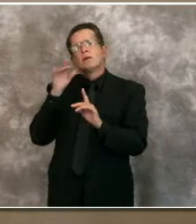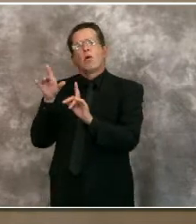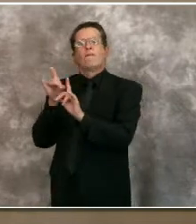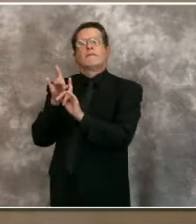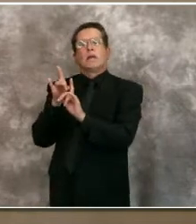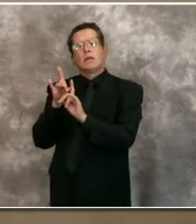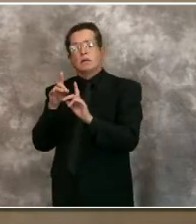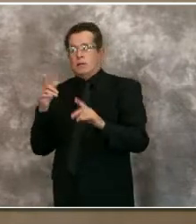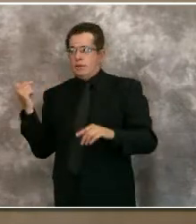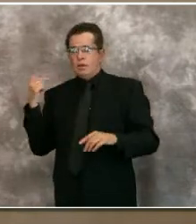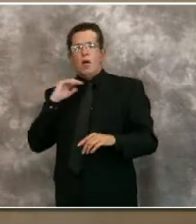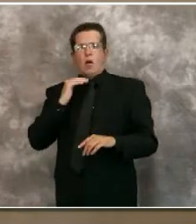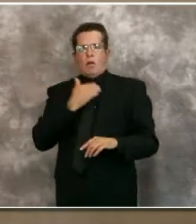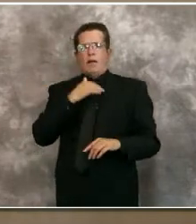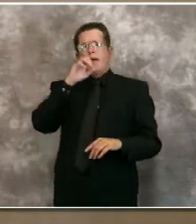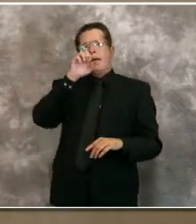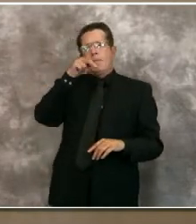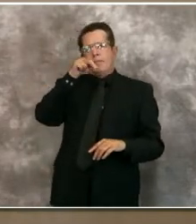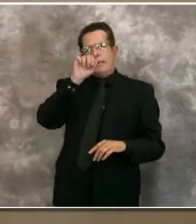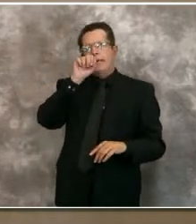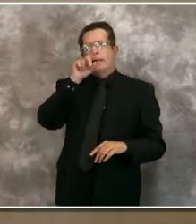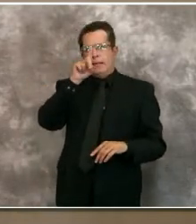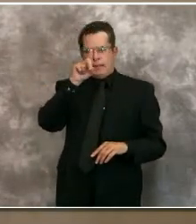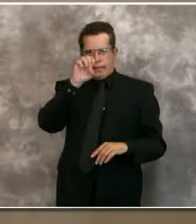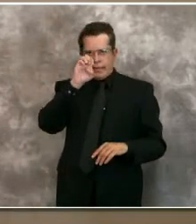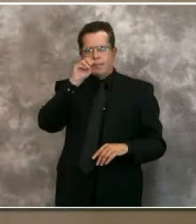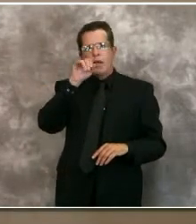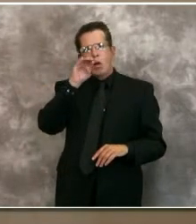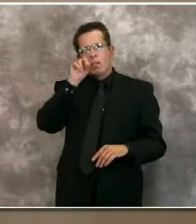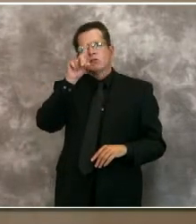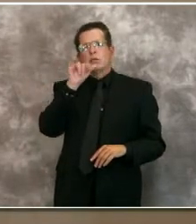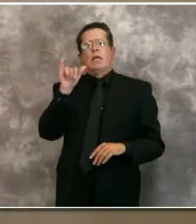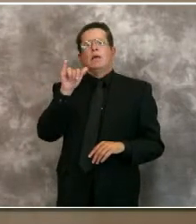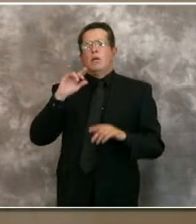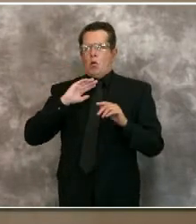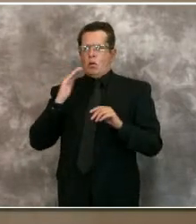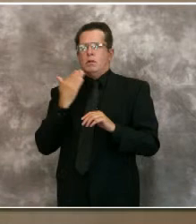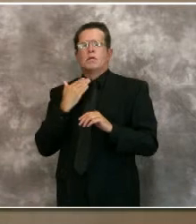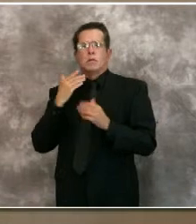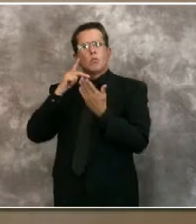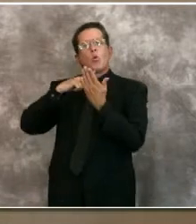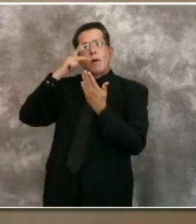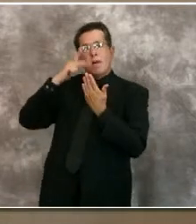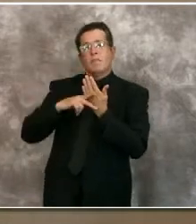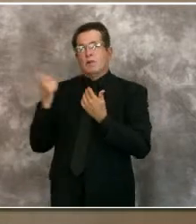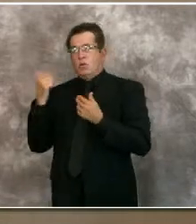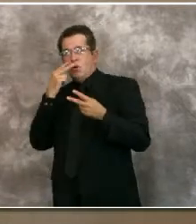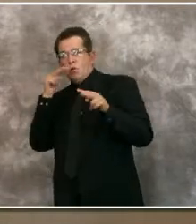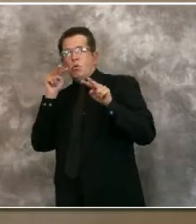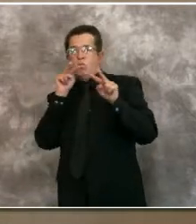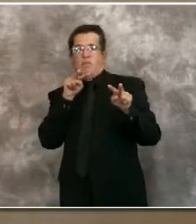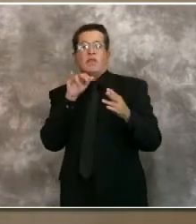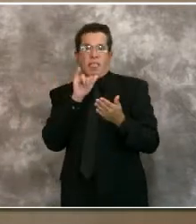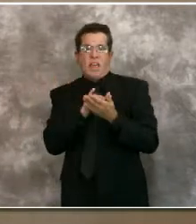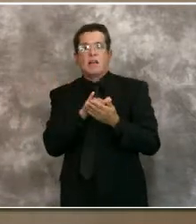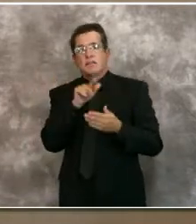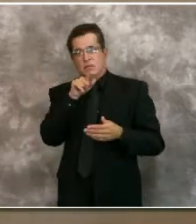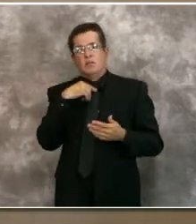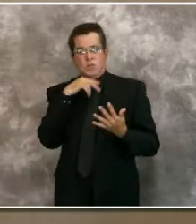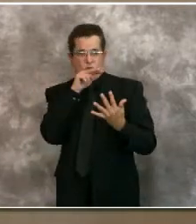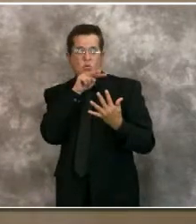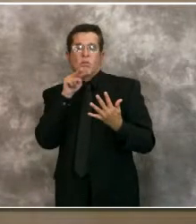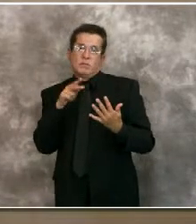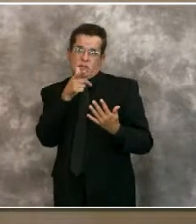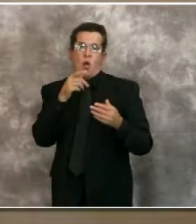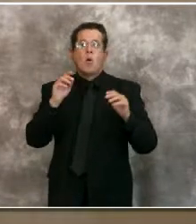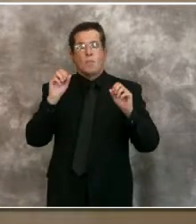our epidemiology program has looked at that, and we will continue to look at other options